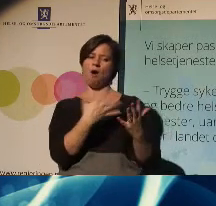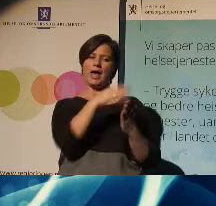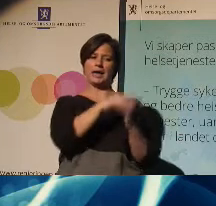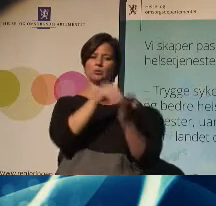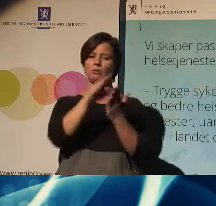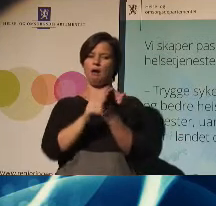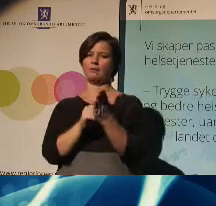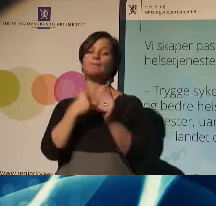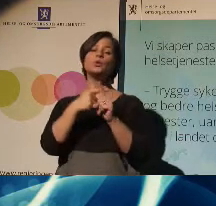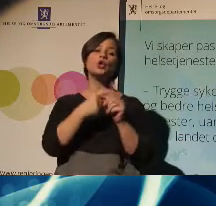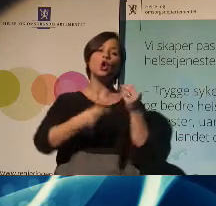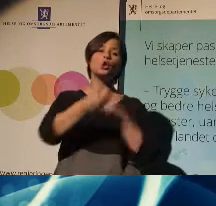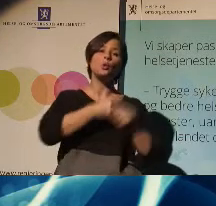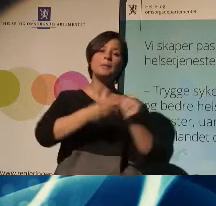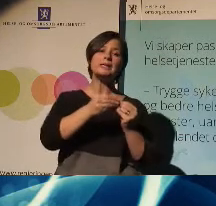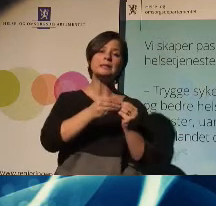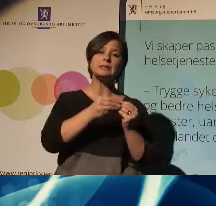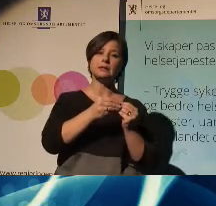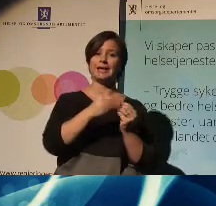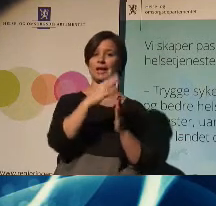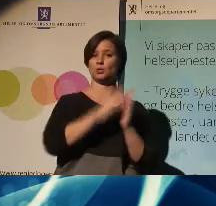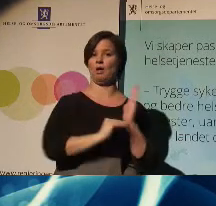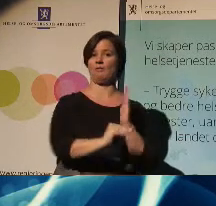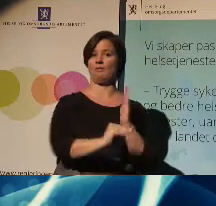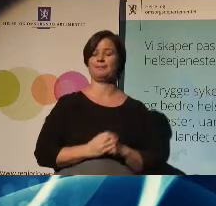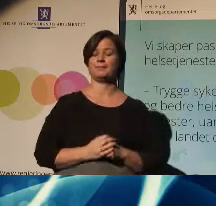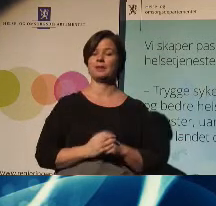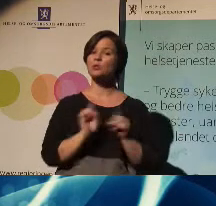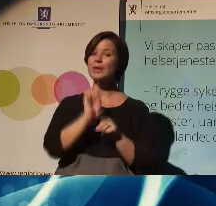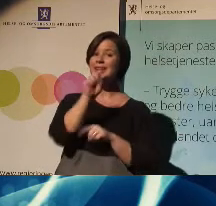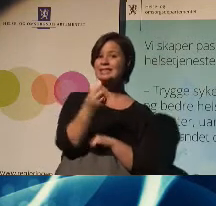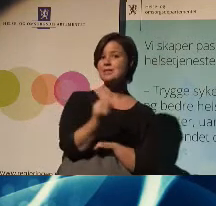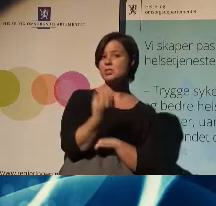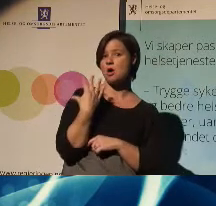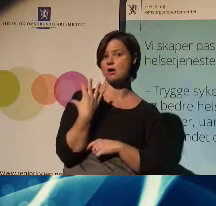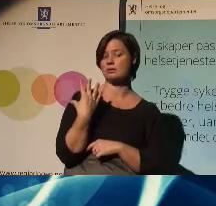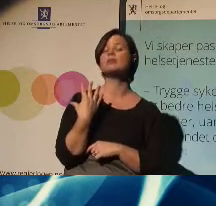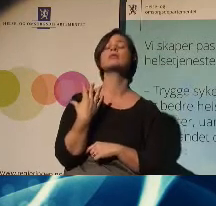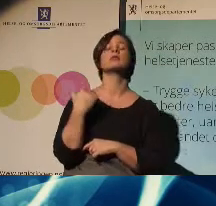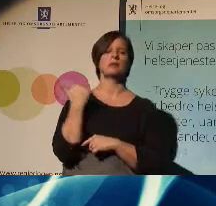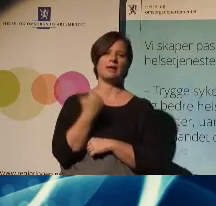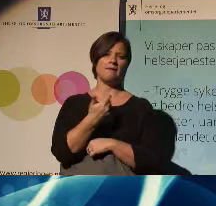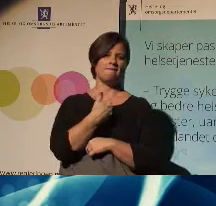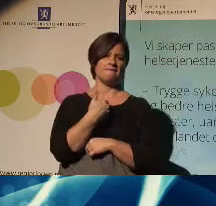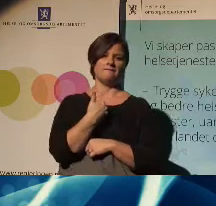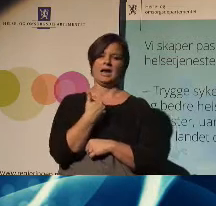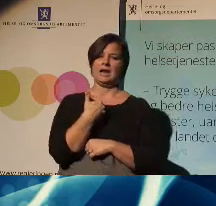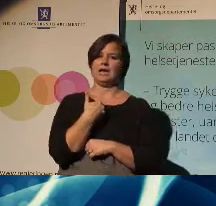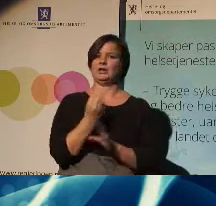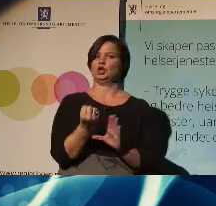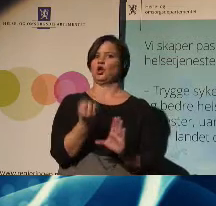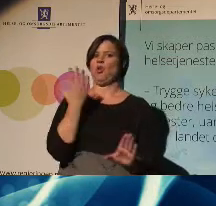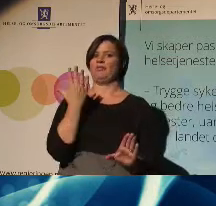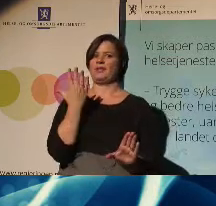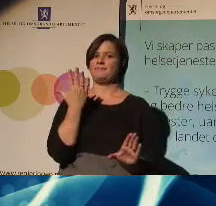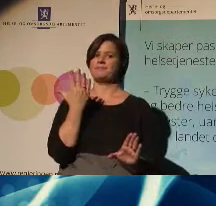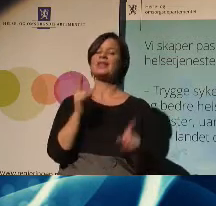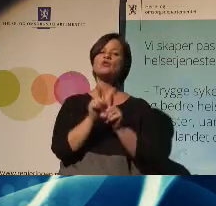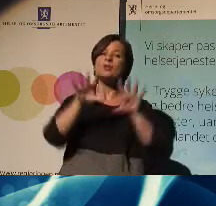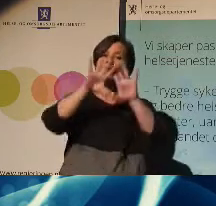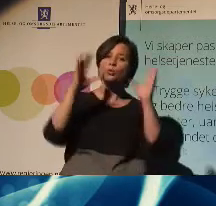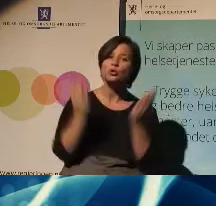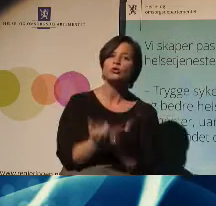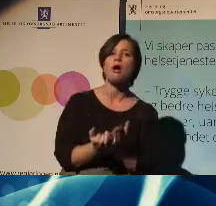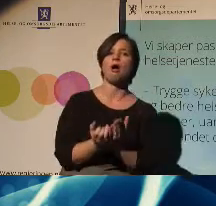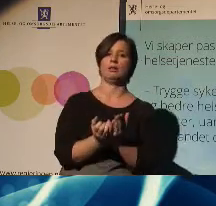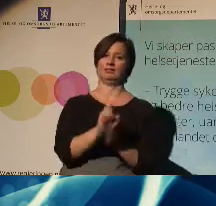the economic value. And the next slide that I'm going to show you is really very compelling. This is the total amount of